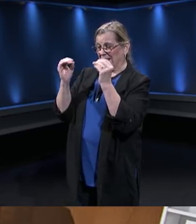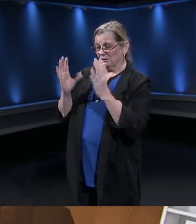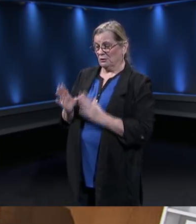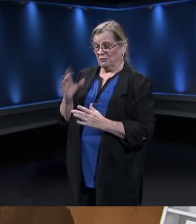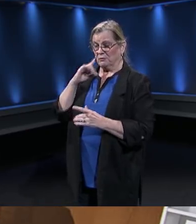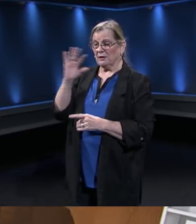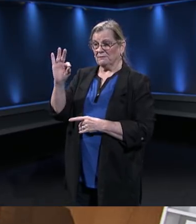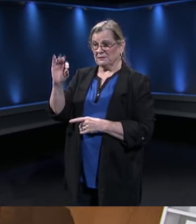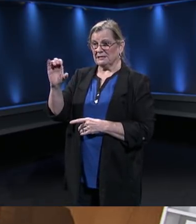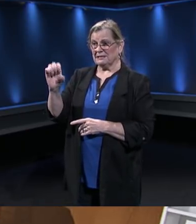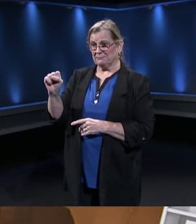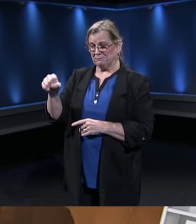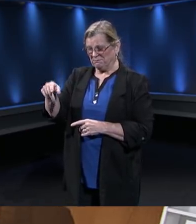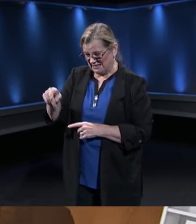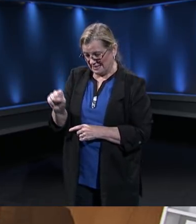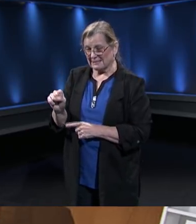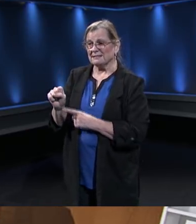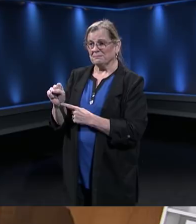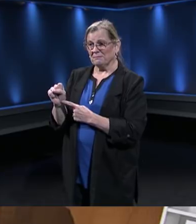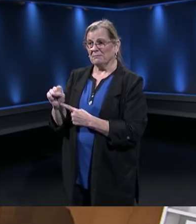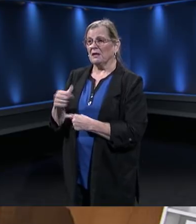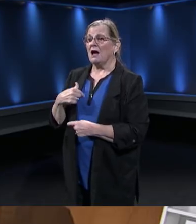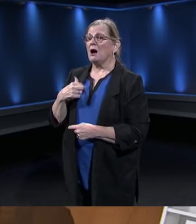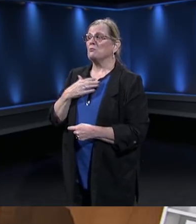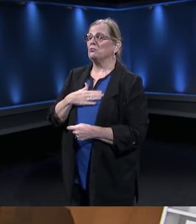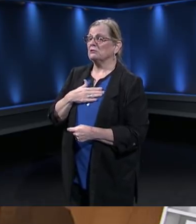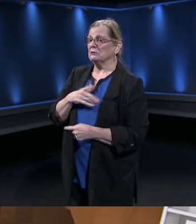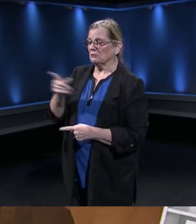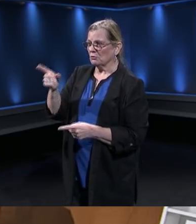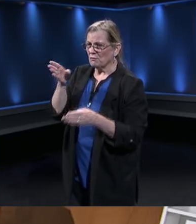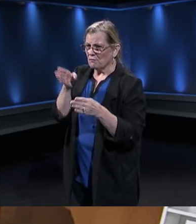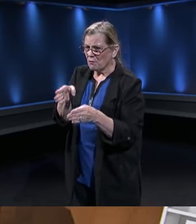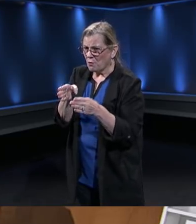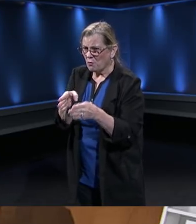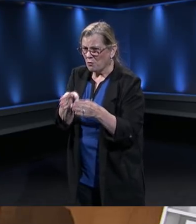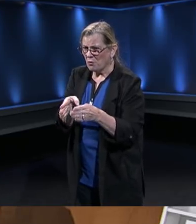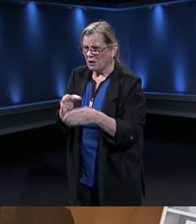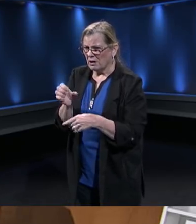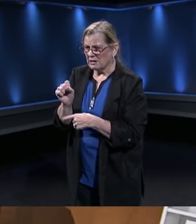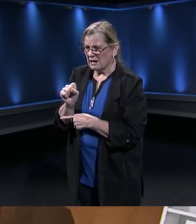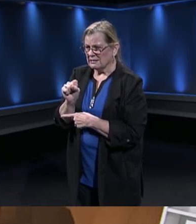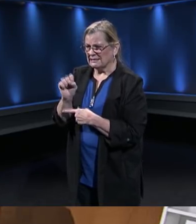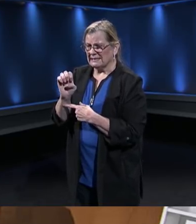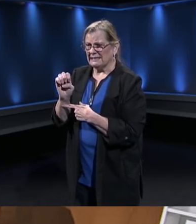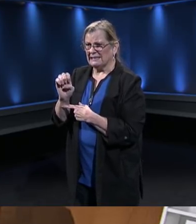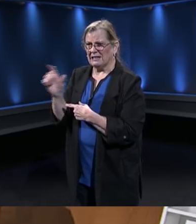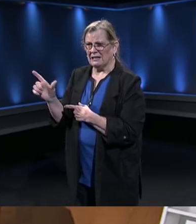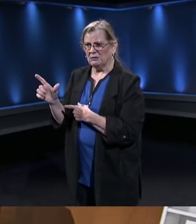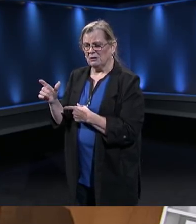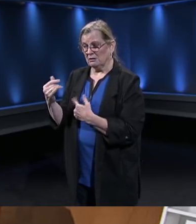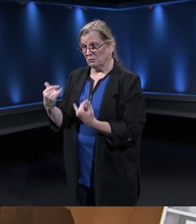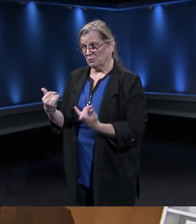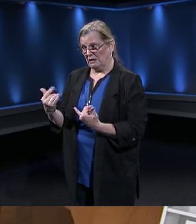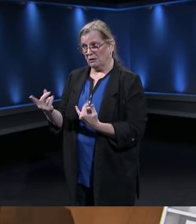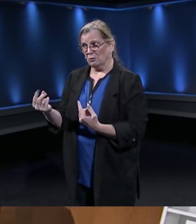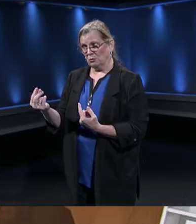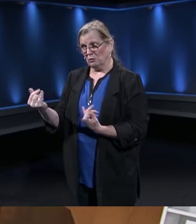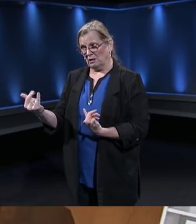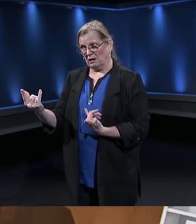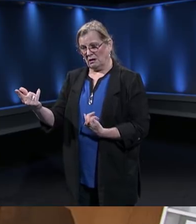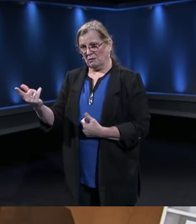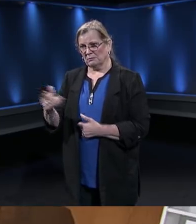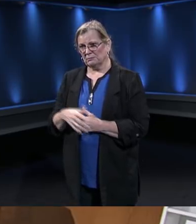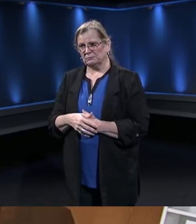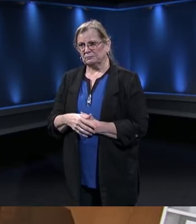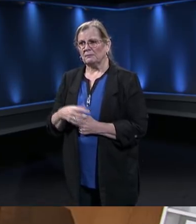say again, I appreciate the focus on the SEL focus that we're doing, and I've been really